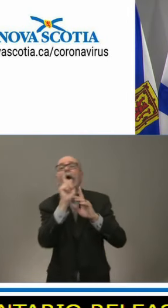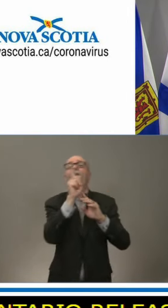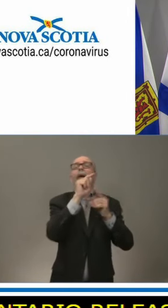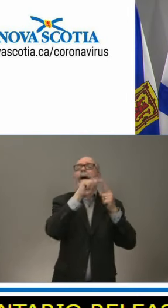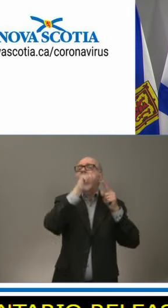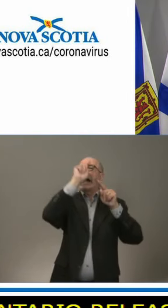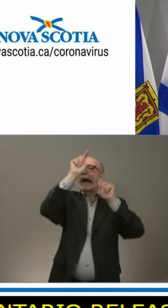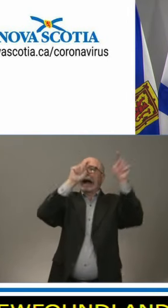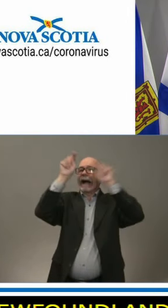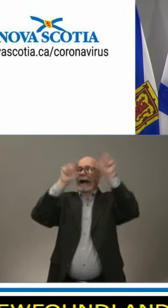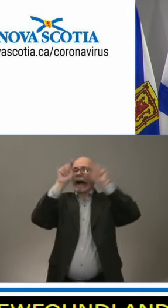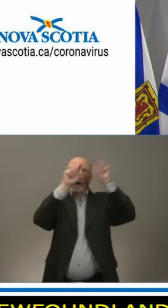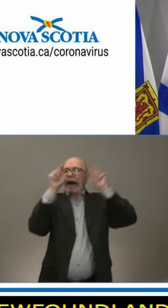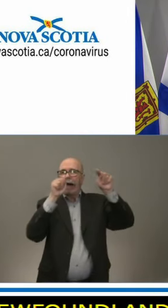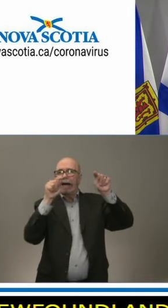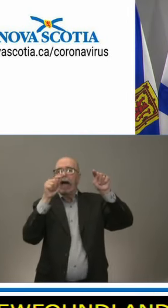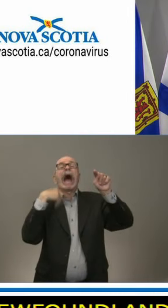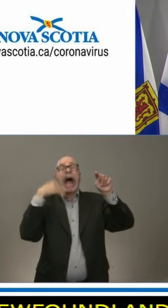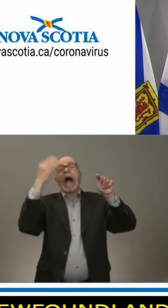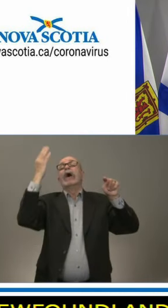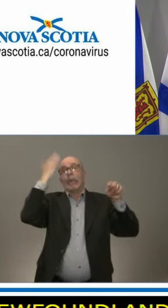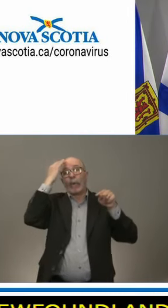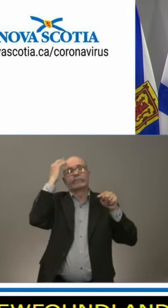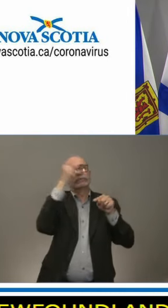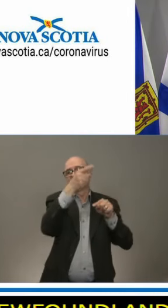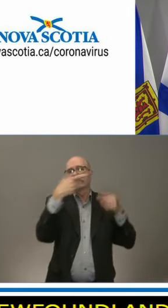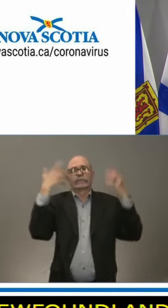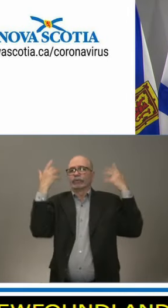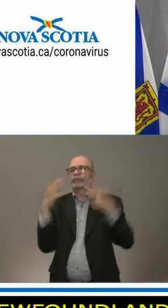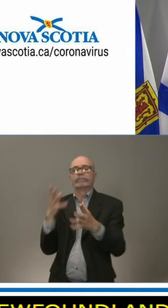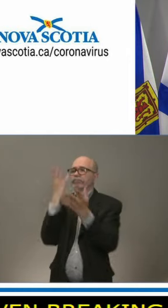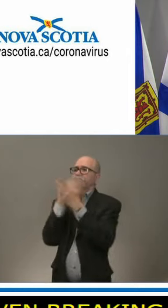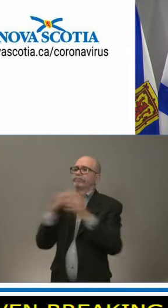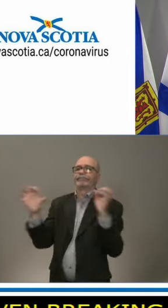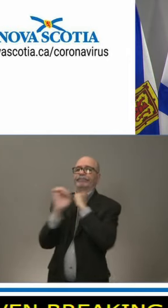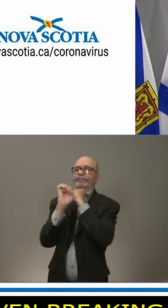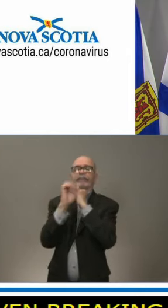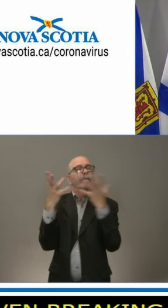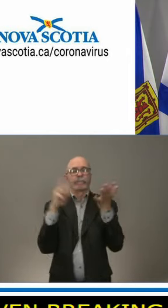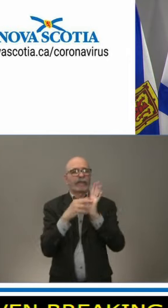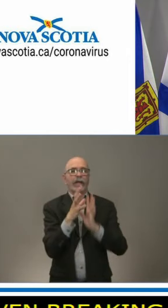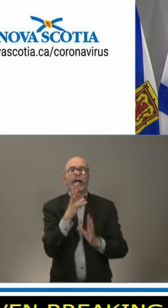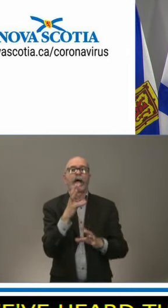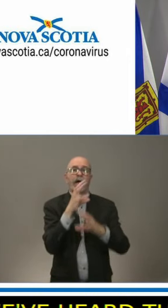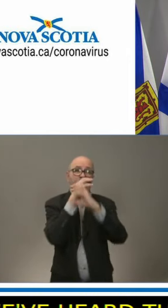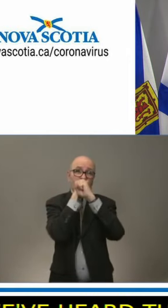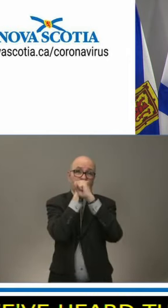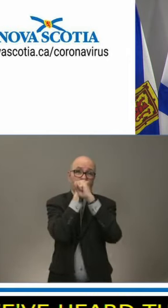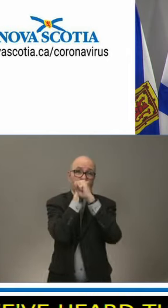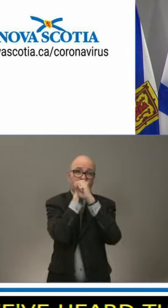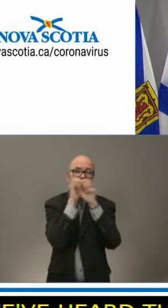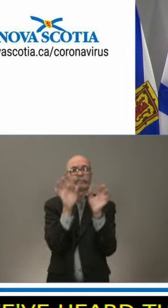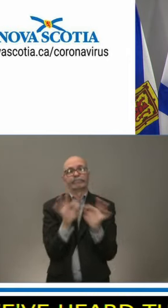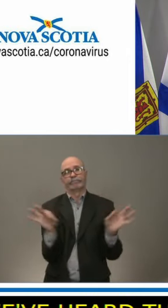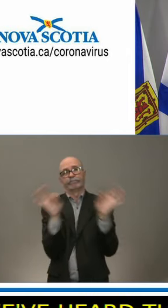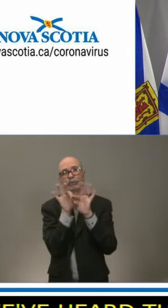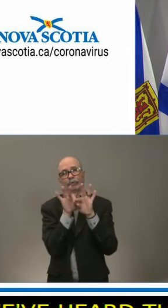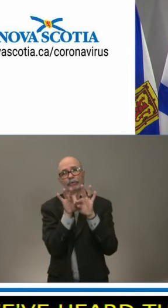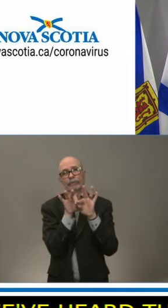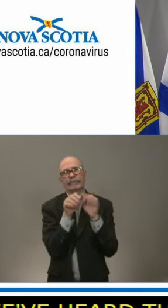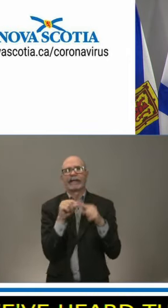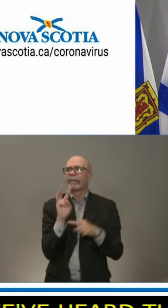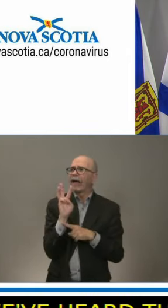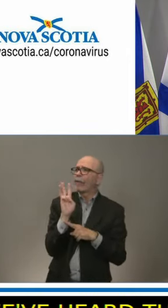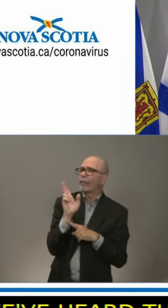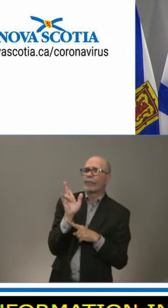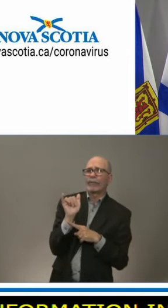you're releasing less information in Nova Scotia, but people are confused why there's no consensus among your provincial counterparts on how to share